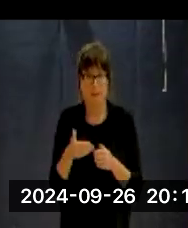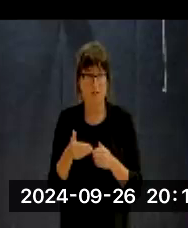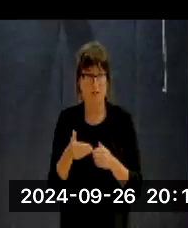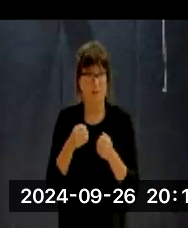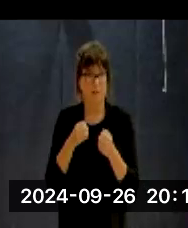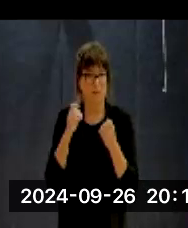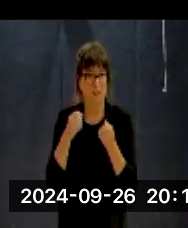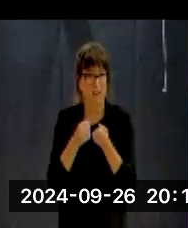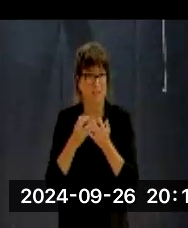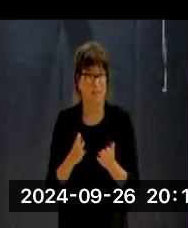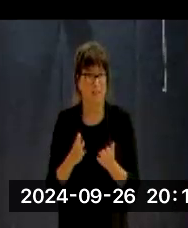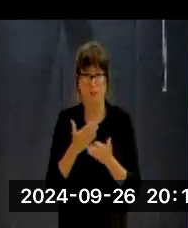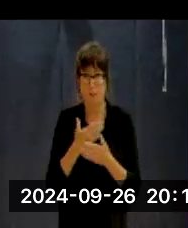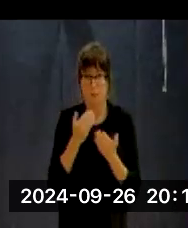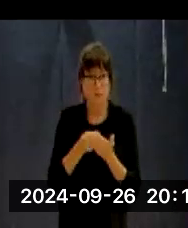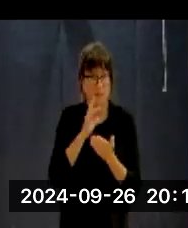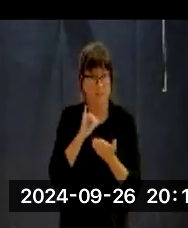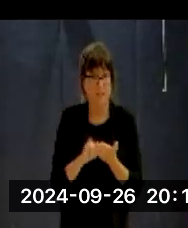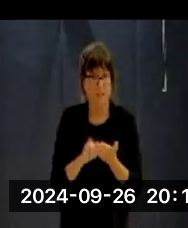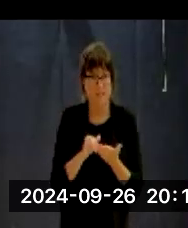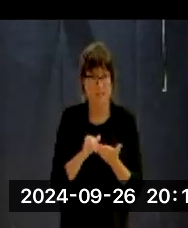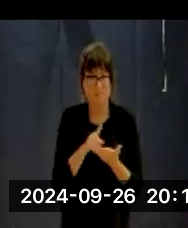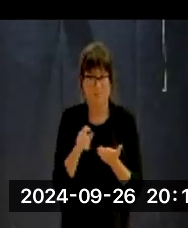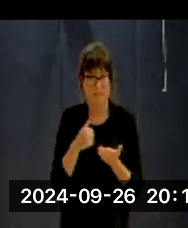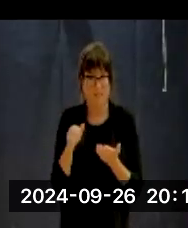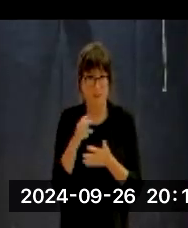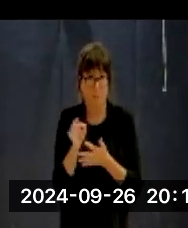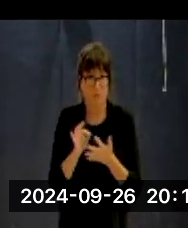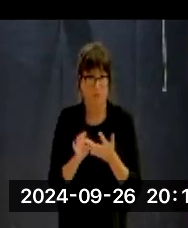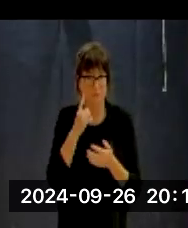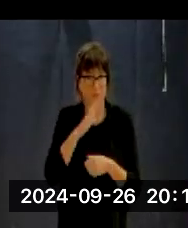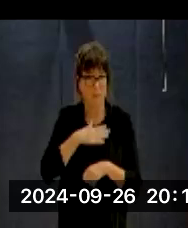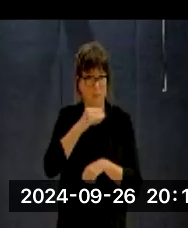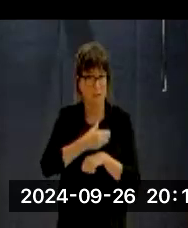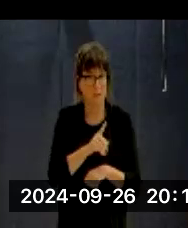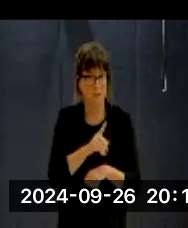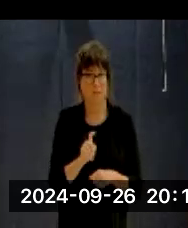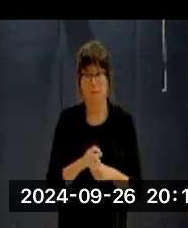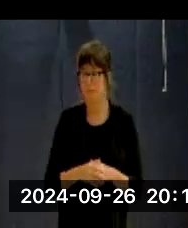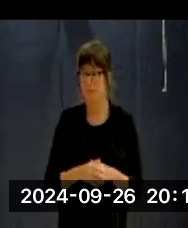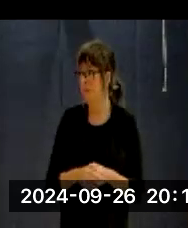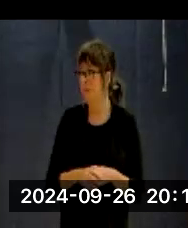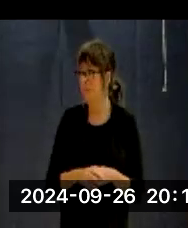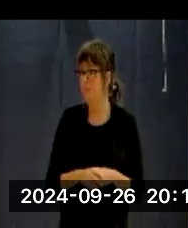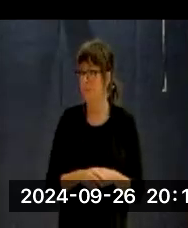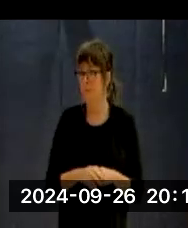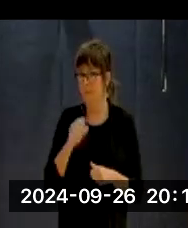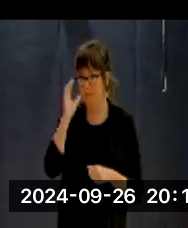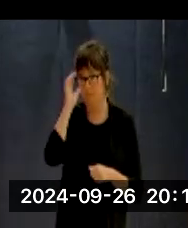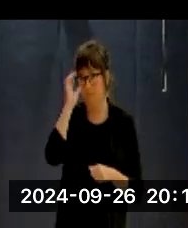advocate. We don't have the funds to do that. So is there anything else that we can do for my son?